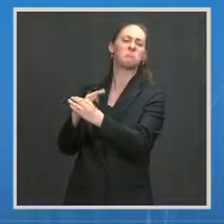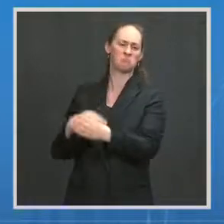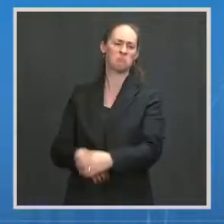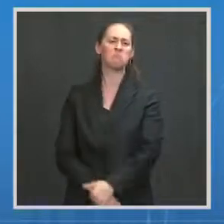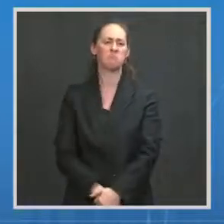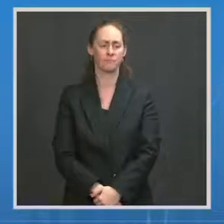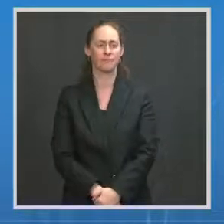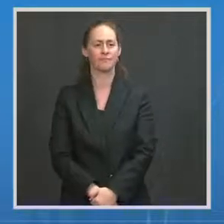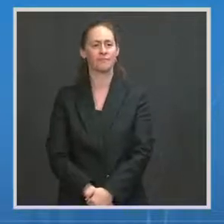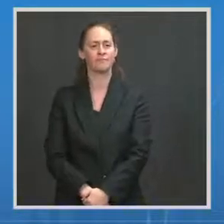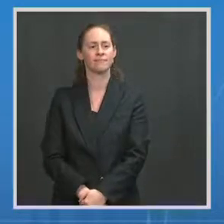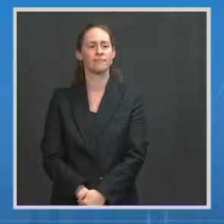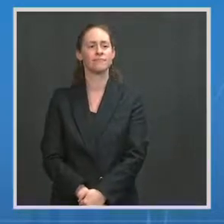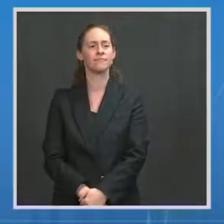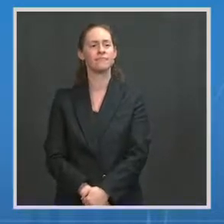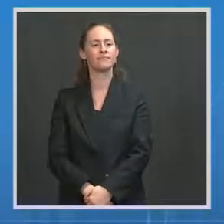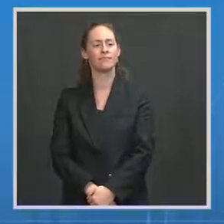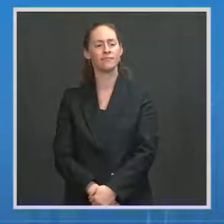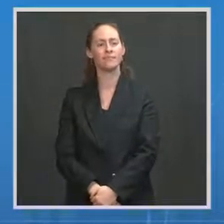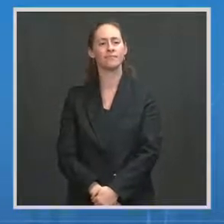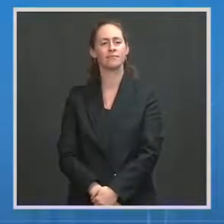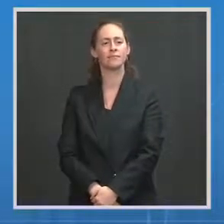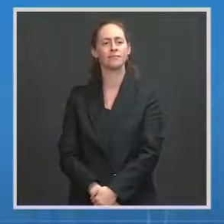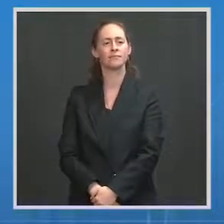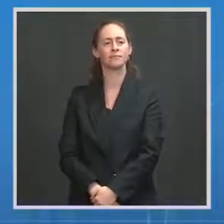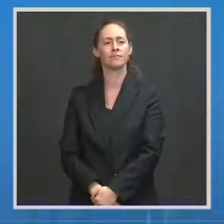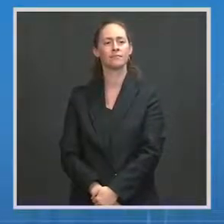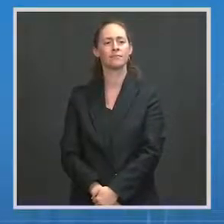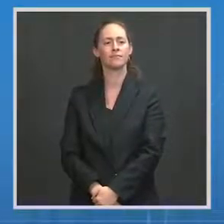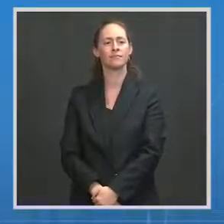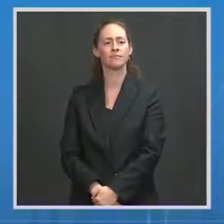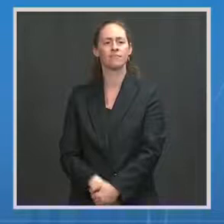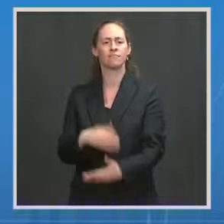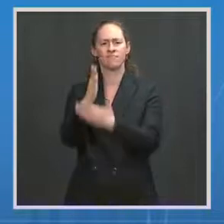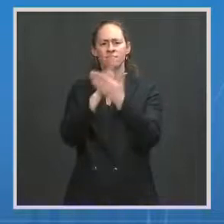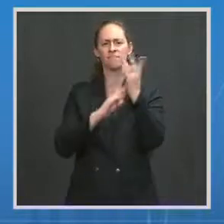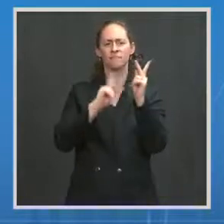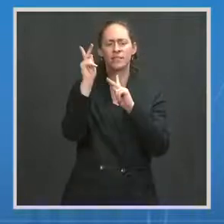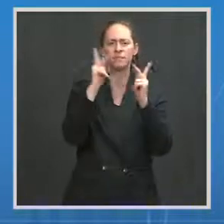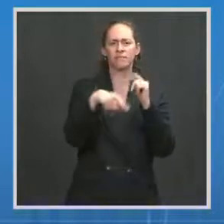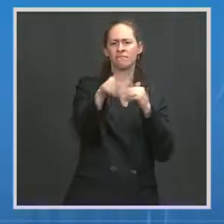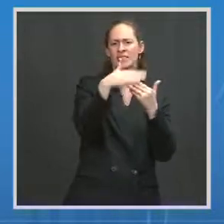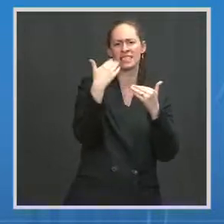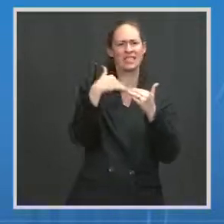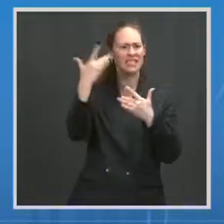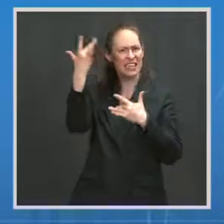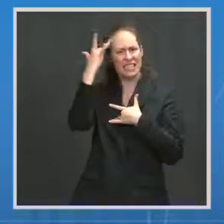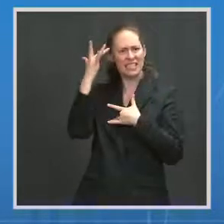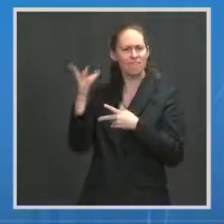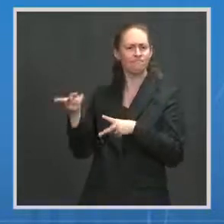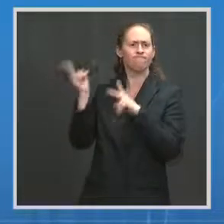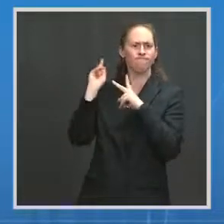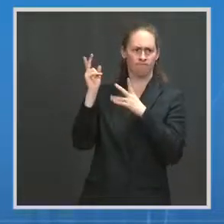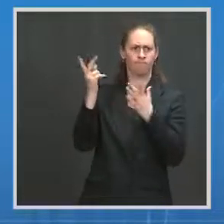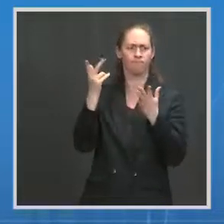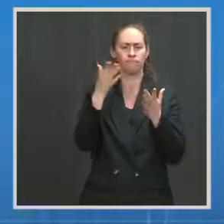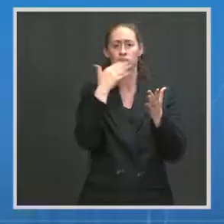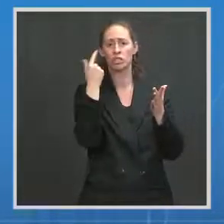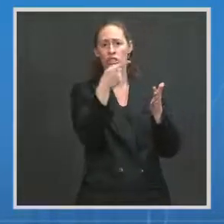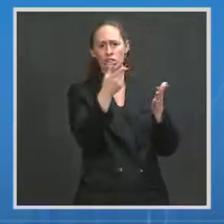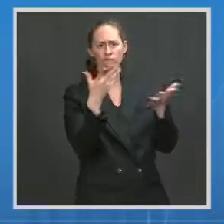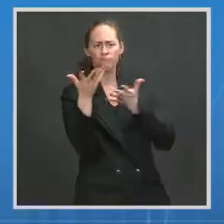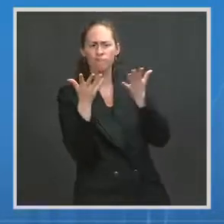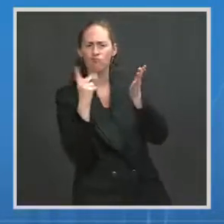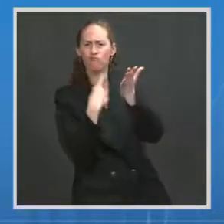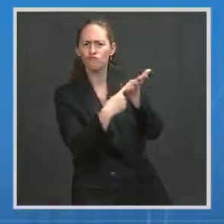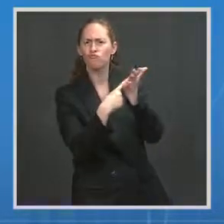will most definitely want to talk to your doctor before giving up your mask. Also, locations such as healthcare facilities will continue